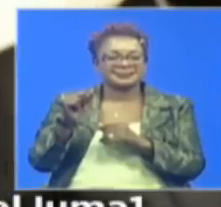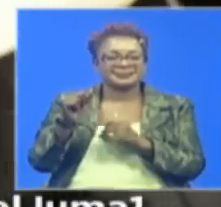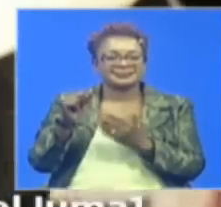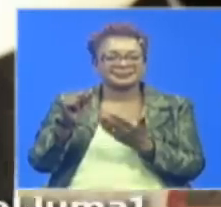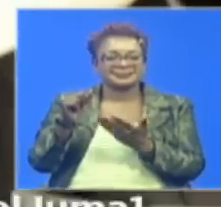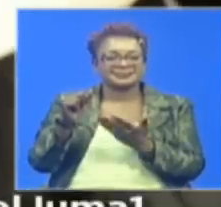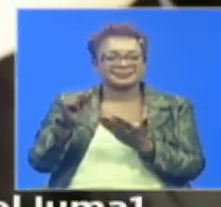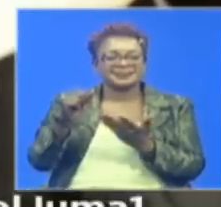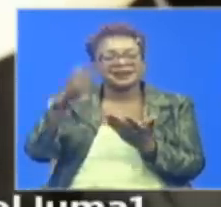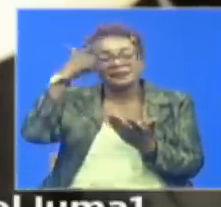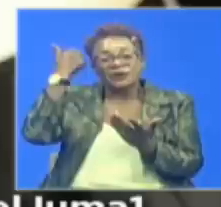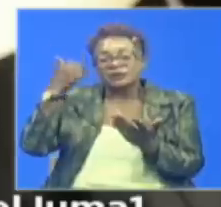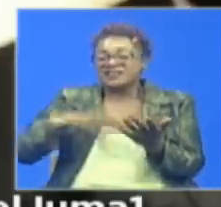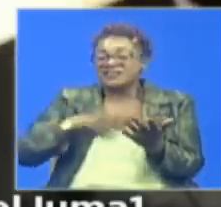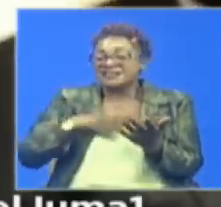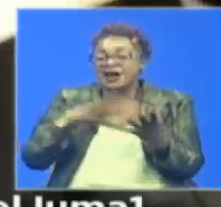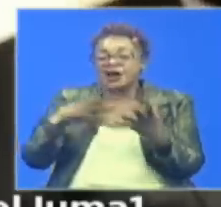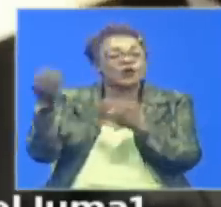because wageni wetu sasa wameenda.